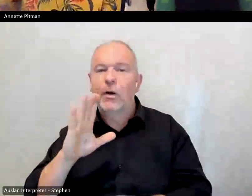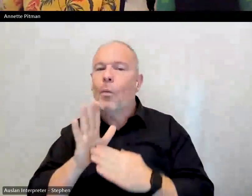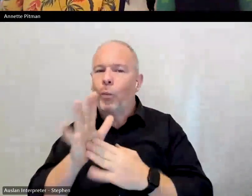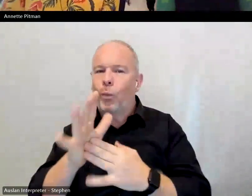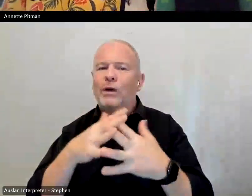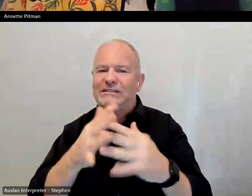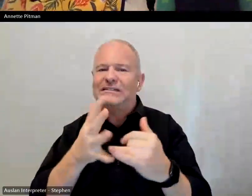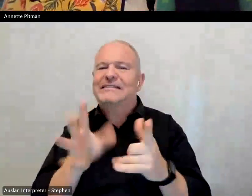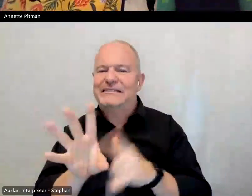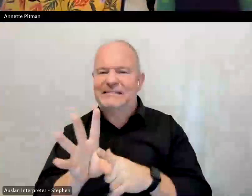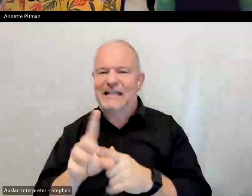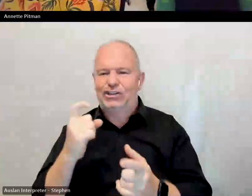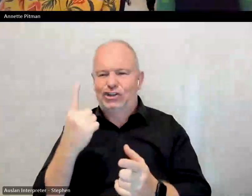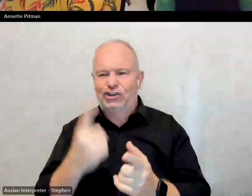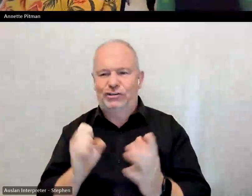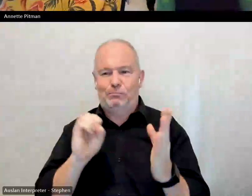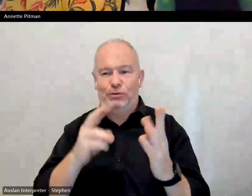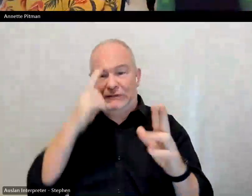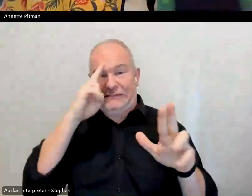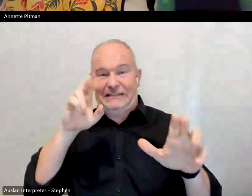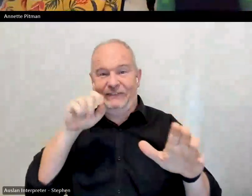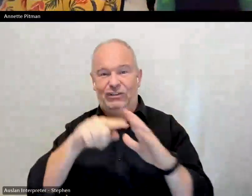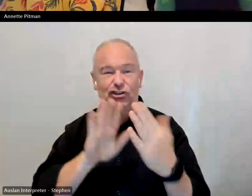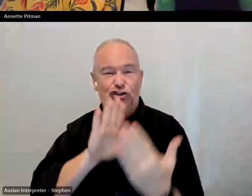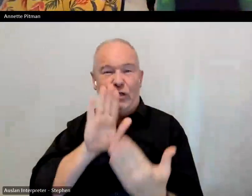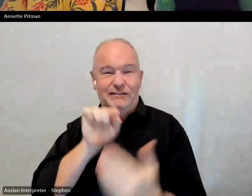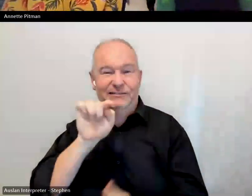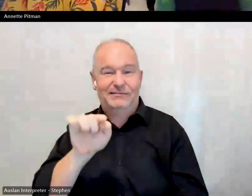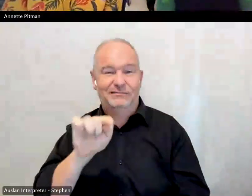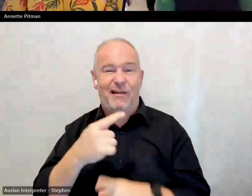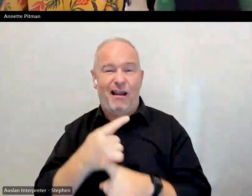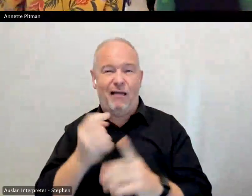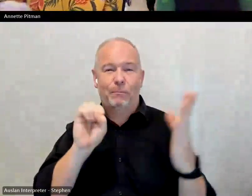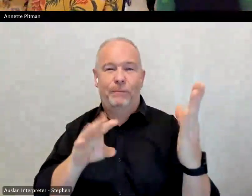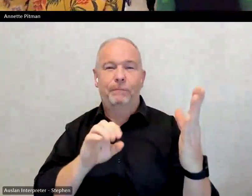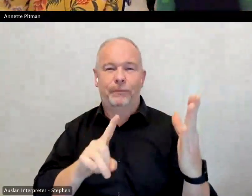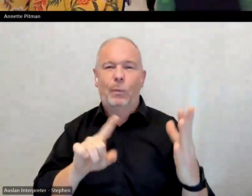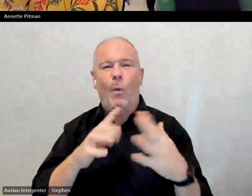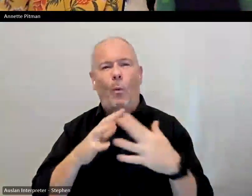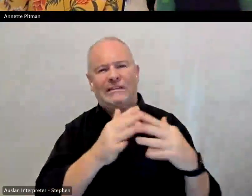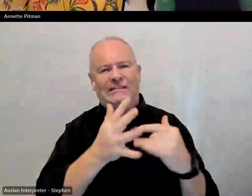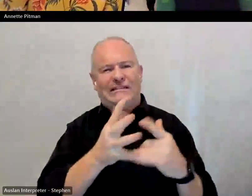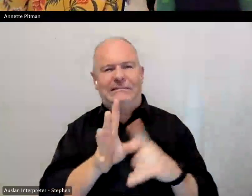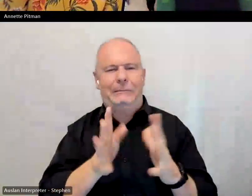and I'm just putting the definition in the chat now. Brilliant.